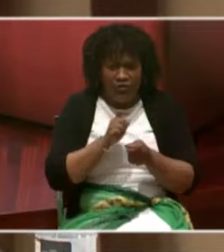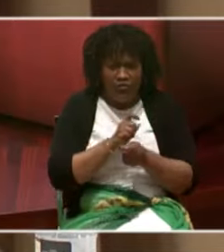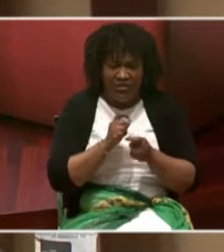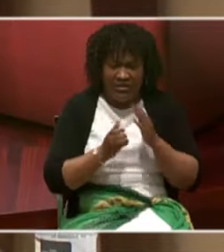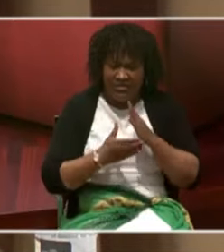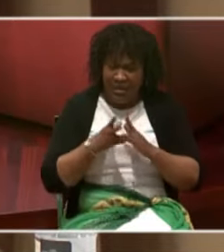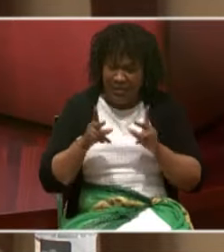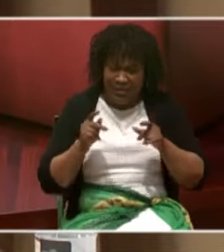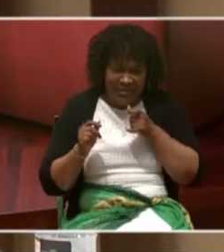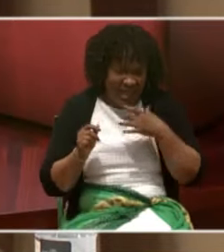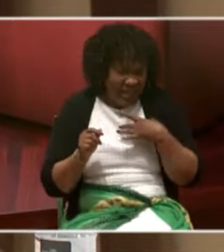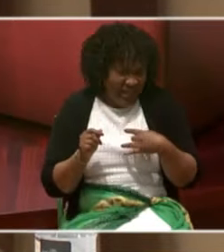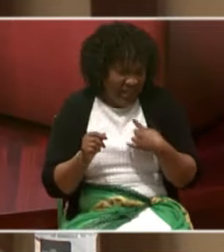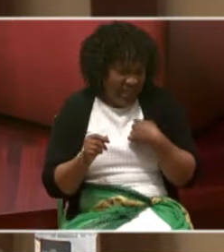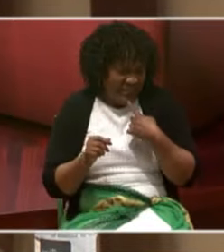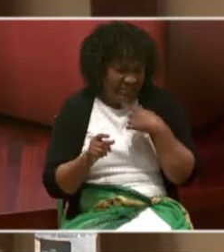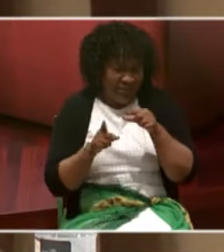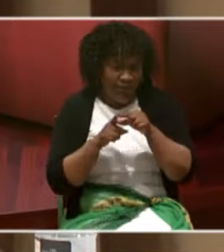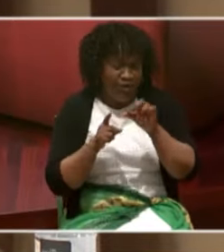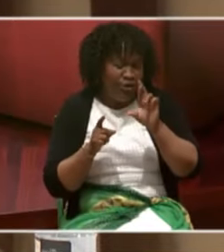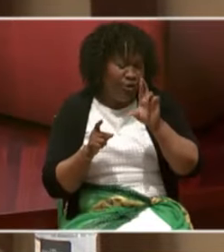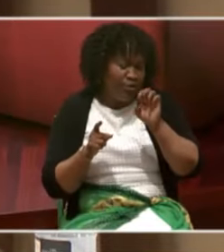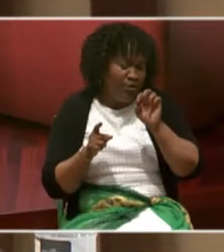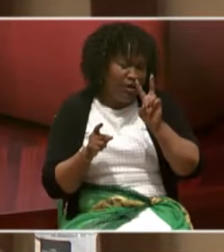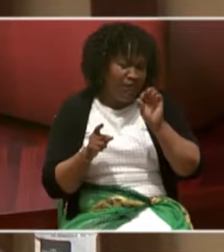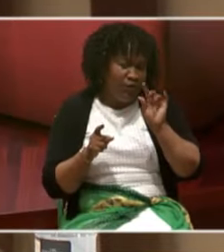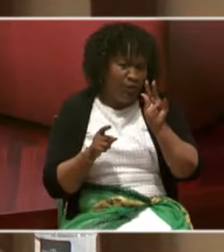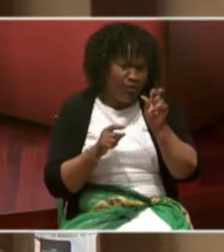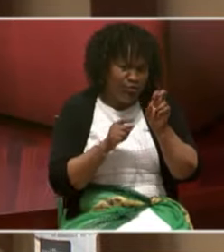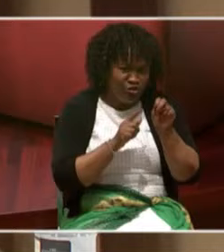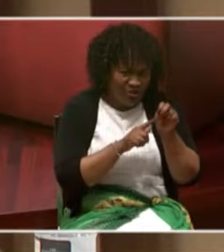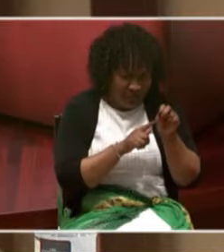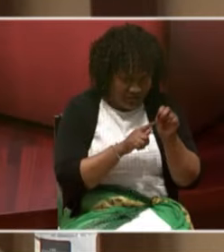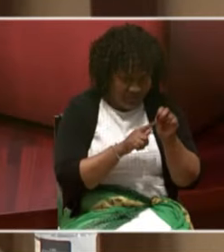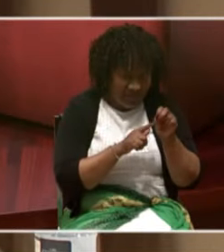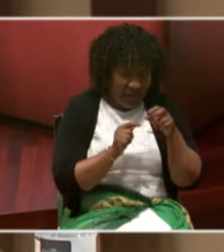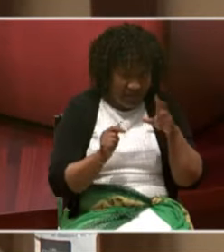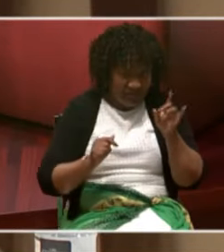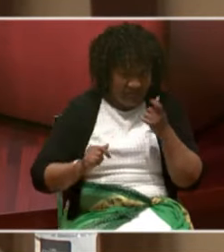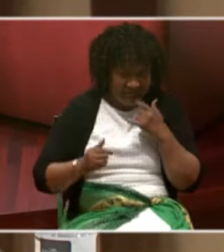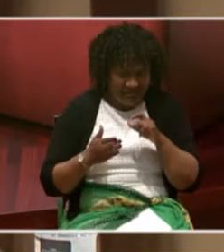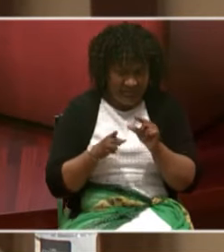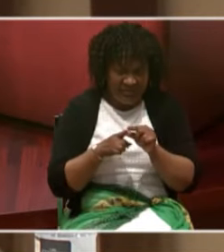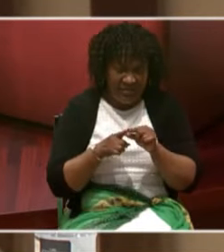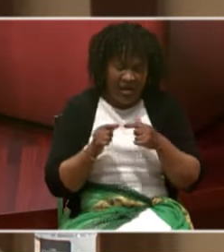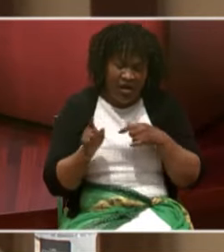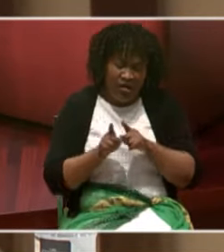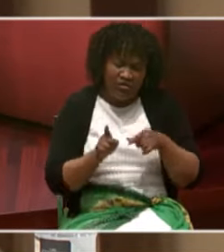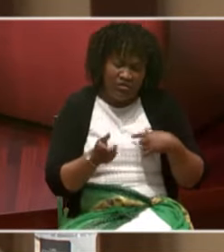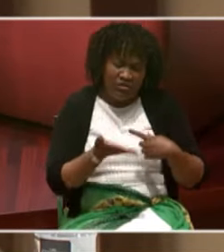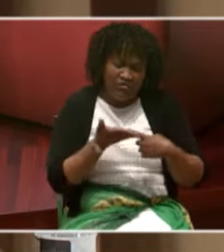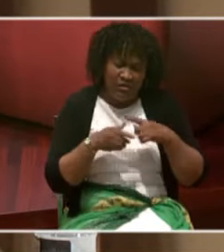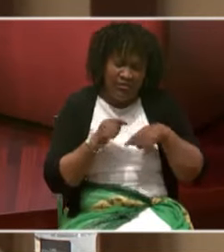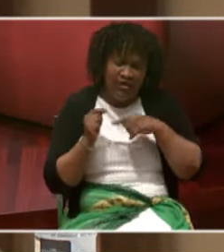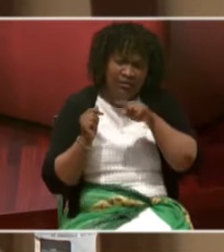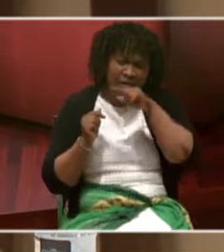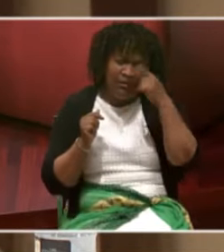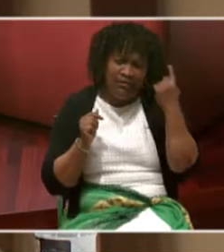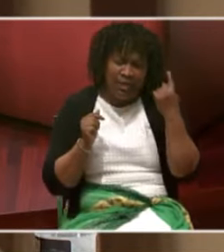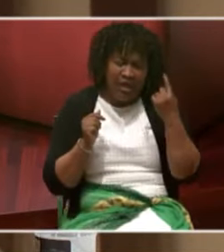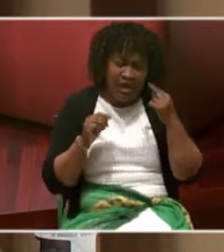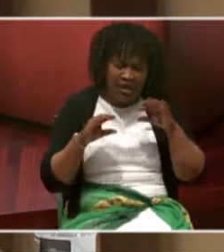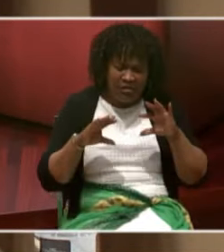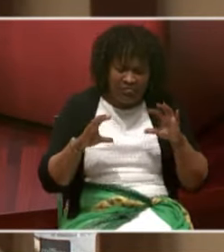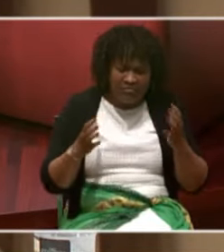and Dr. Martin Luther King Jr. And Dr. King said to me, John, that didn't sound like you. Mm-hmm. And